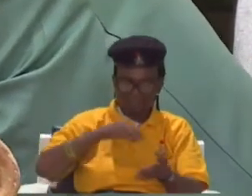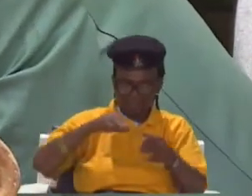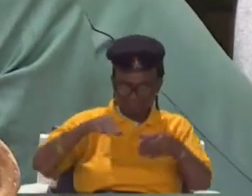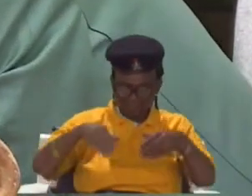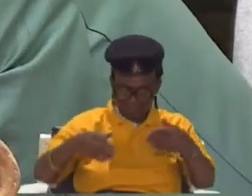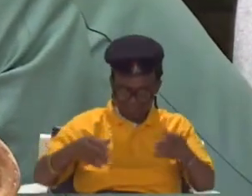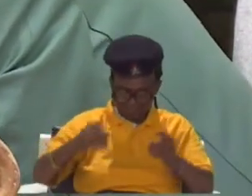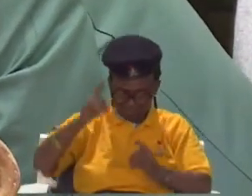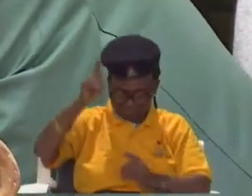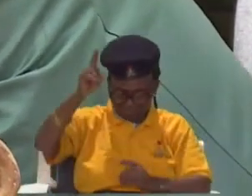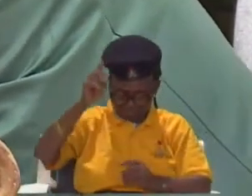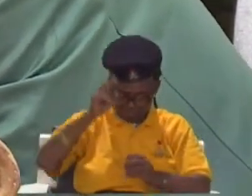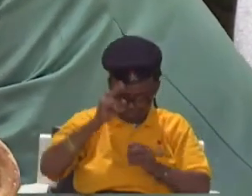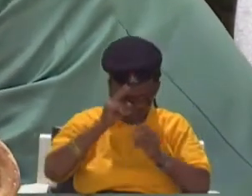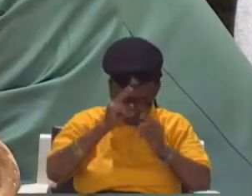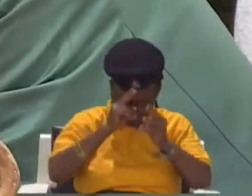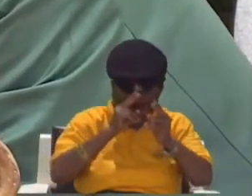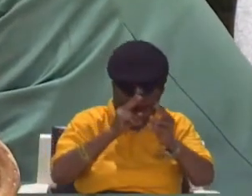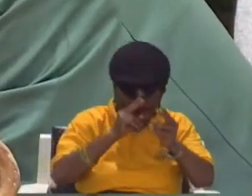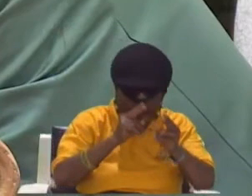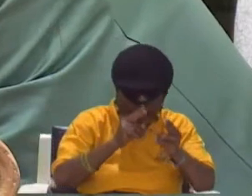We give you